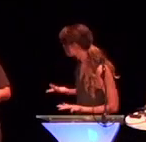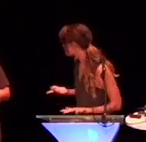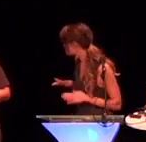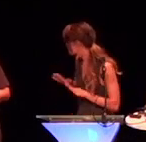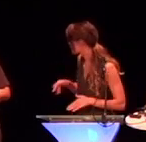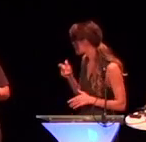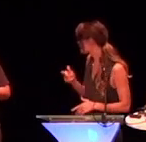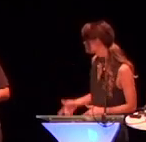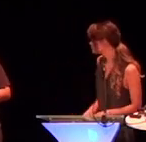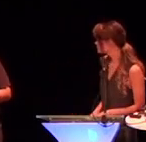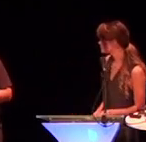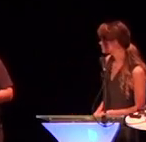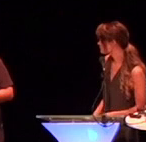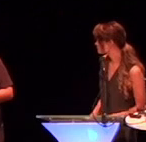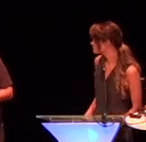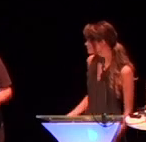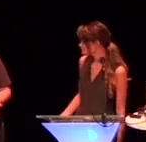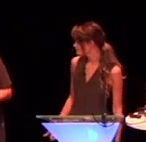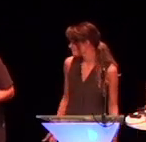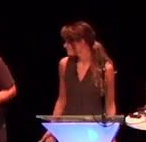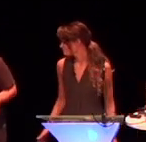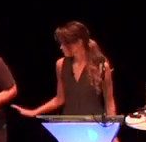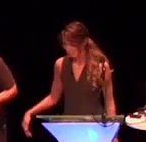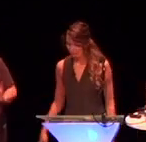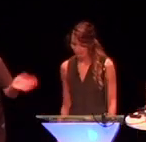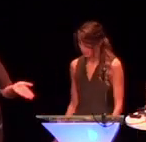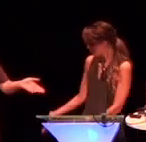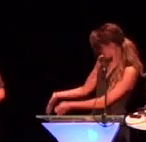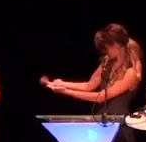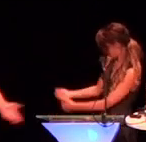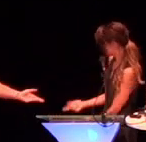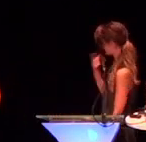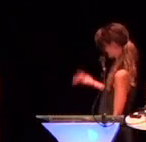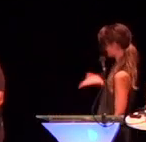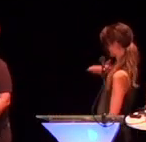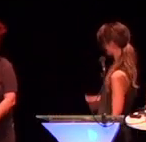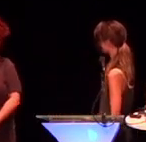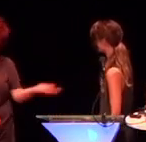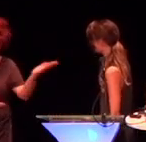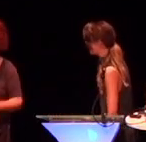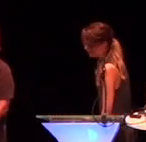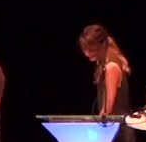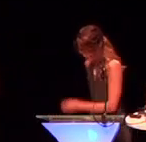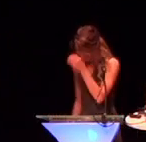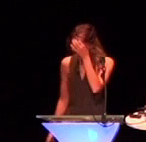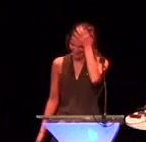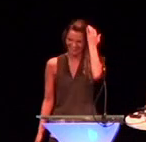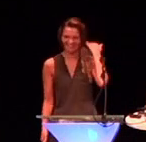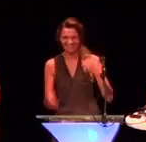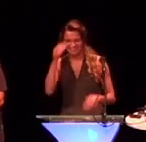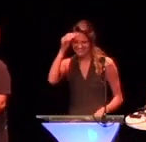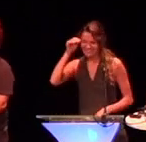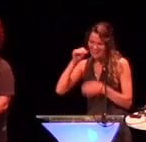think that's a fair comment? Yes. Do you want to add more or not? No, but yes. After you. No,